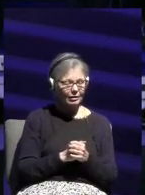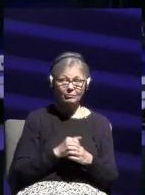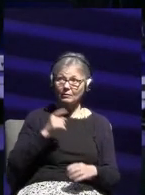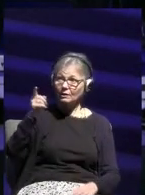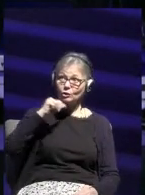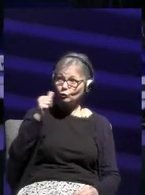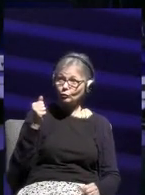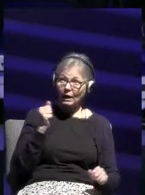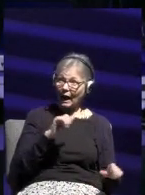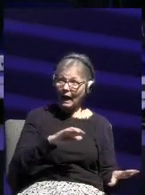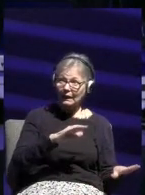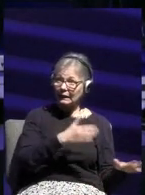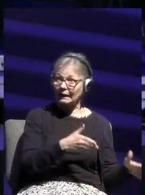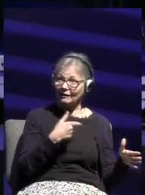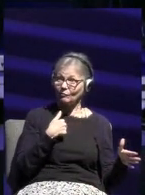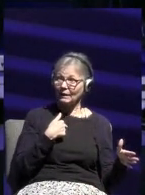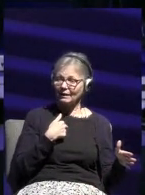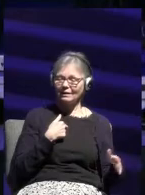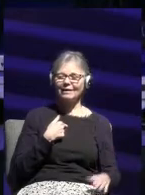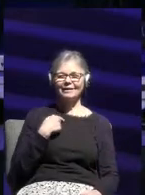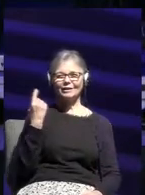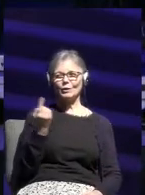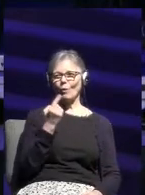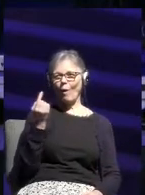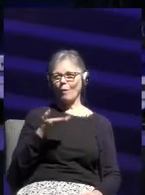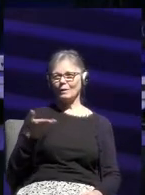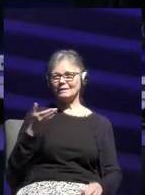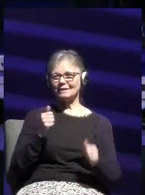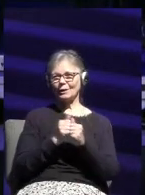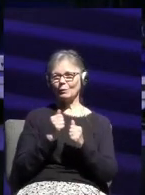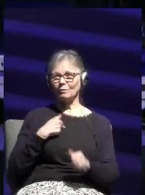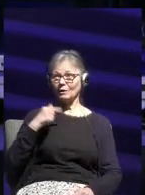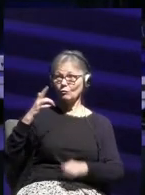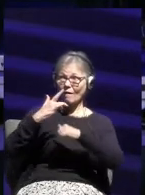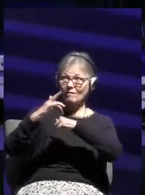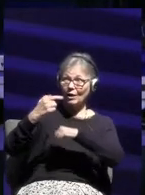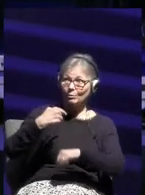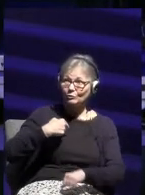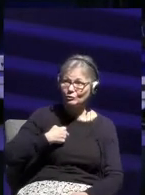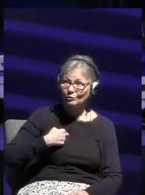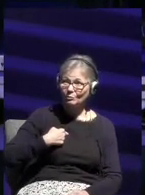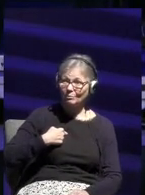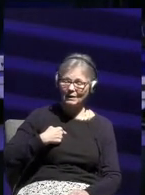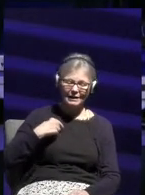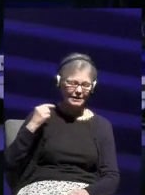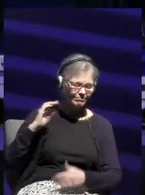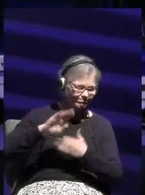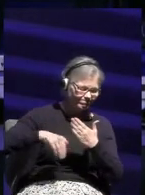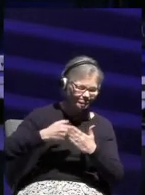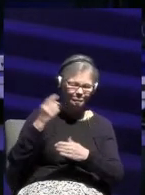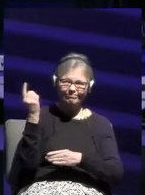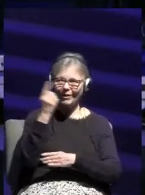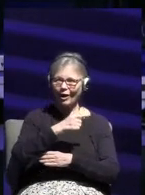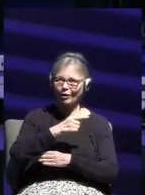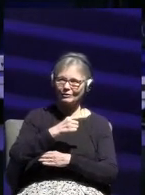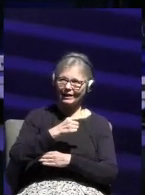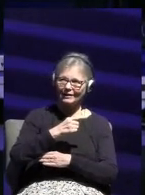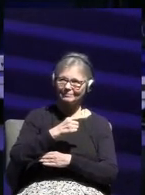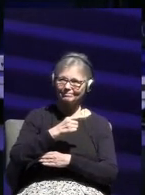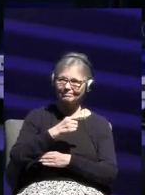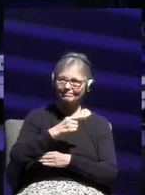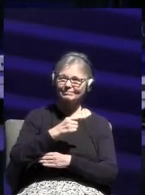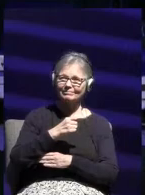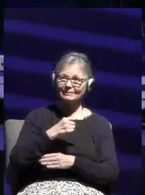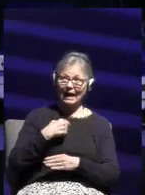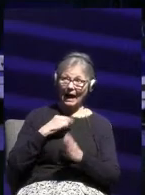go anywhere. I'm going to be here every moment of your day. I'm available to you every single second that you need me. You